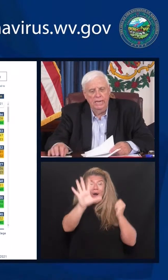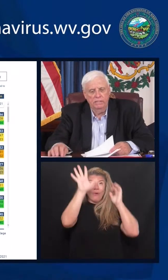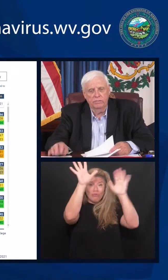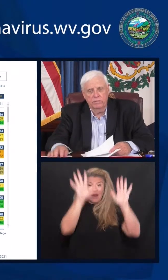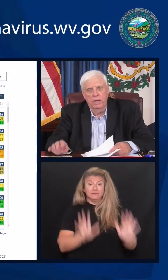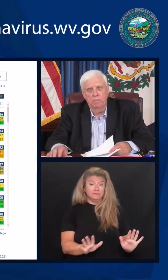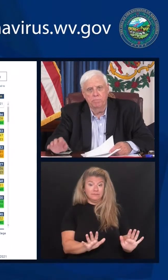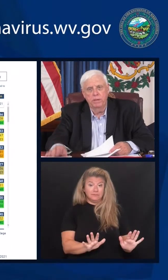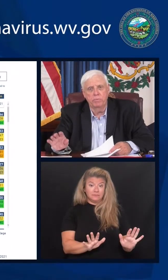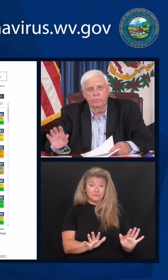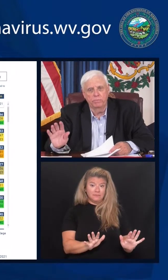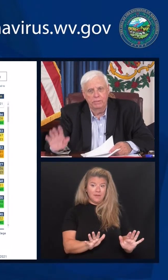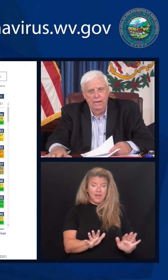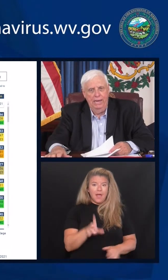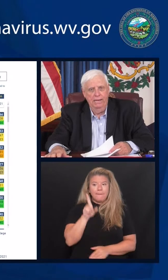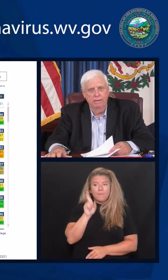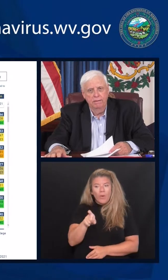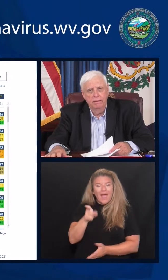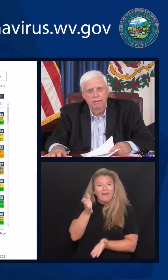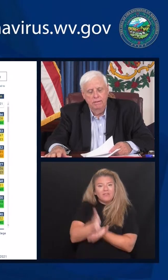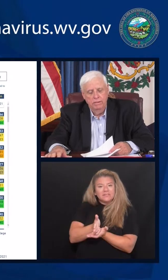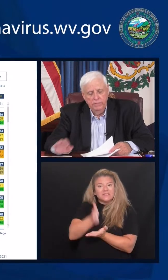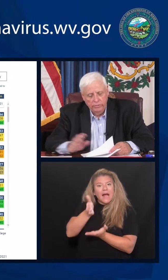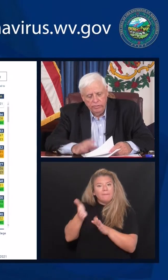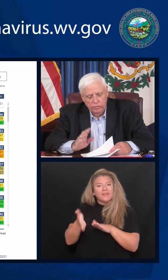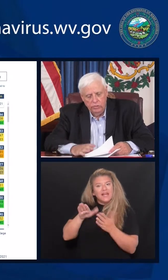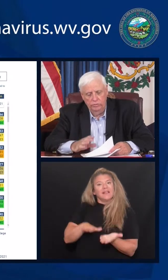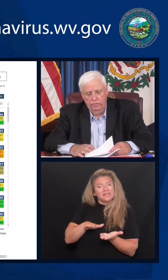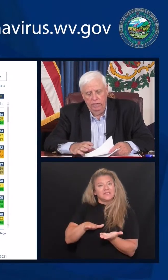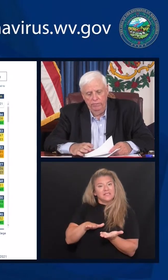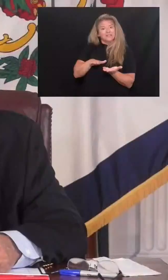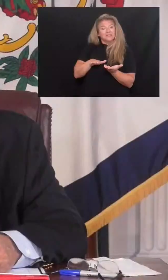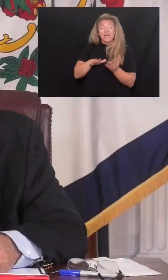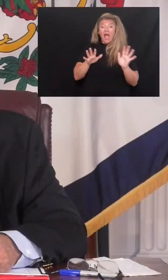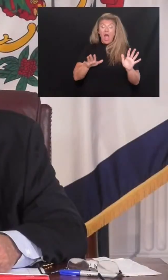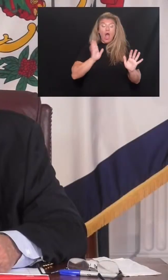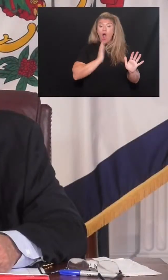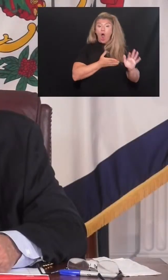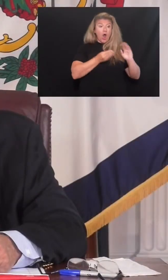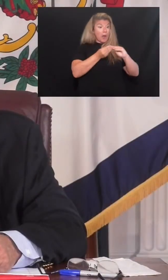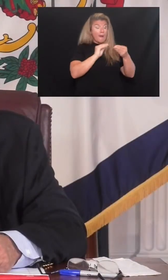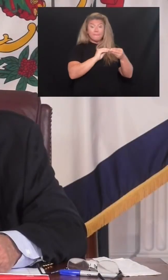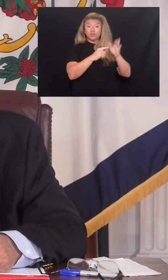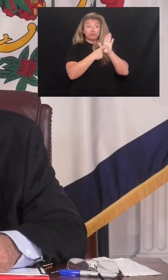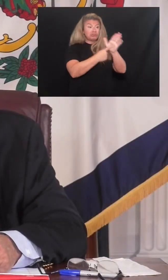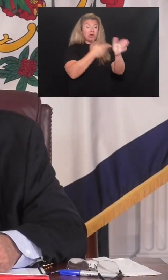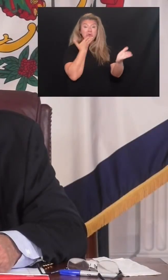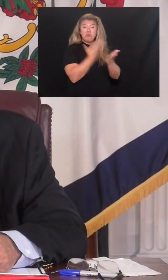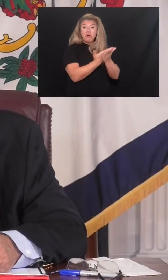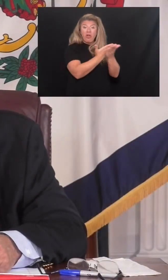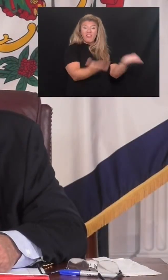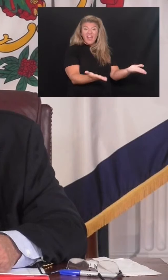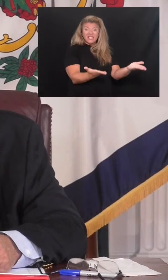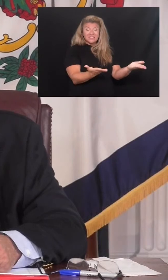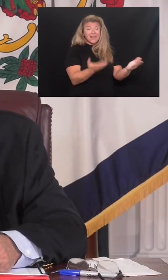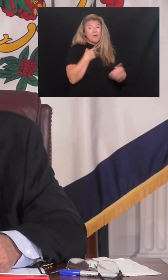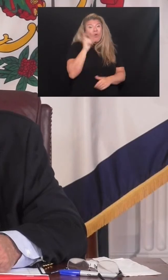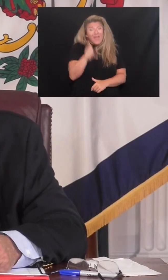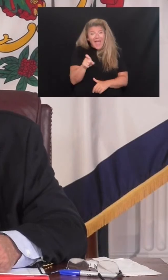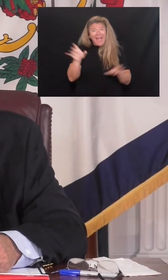just got to stop people from dying. This is good stuff, good indicators, but we got to do